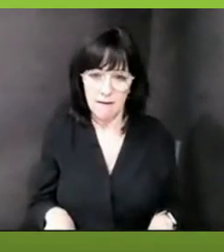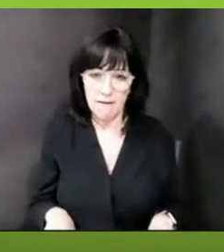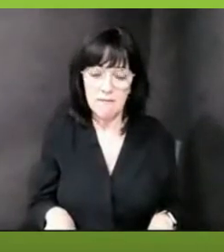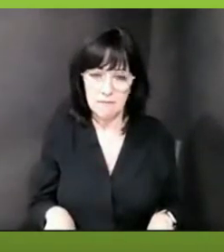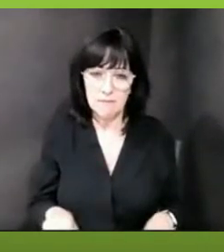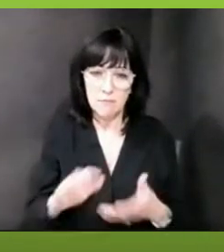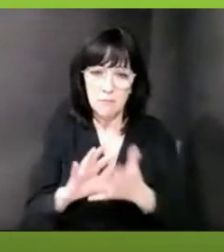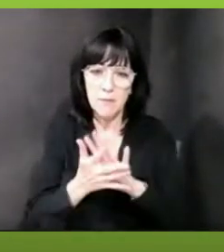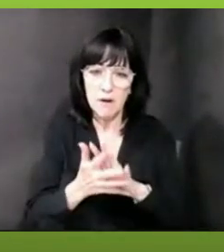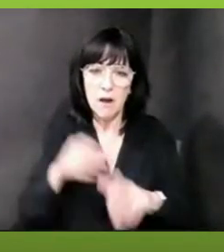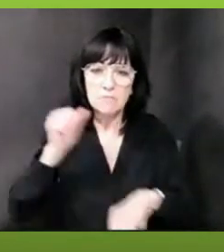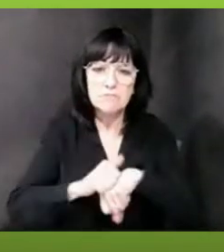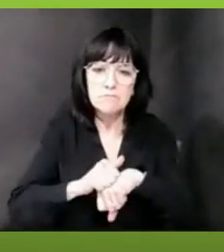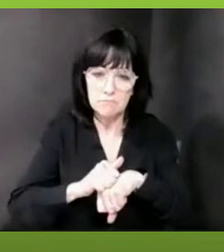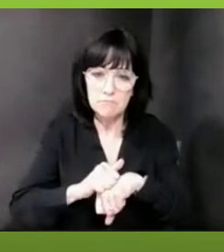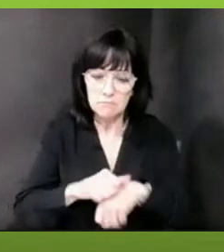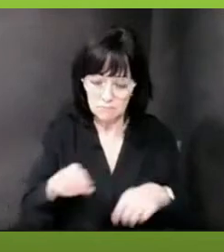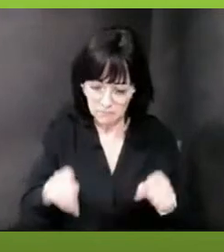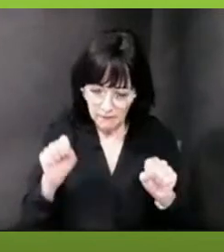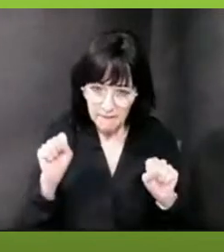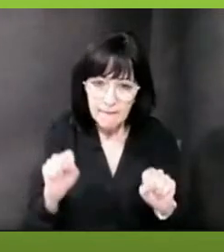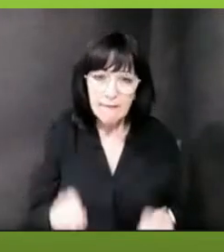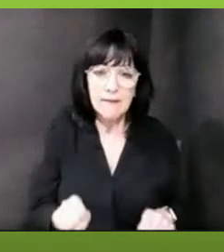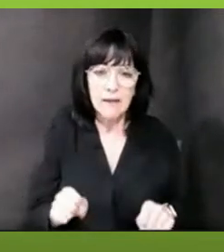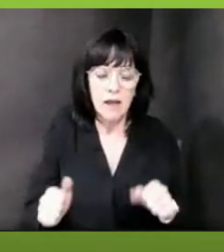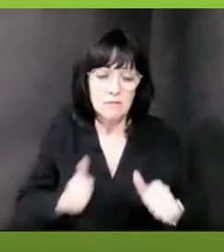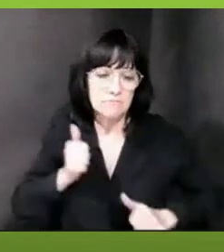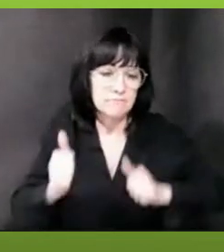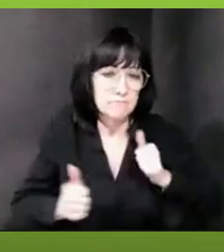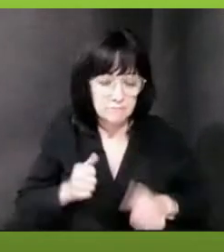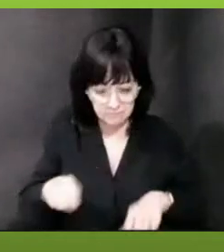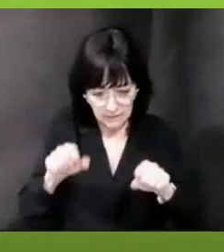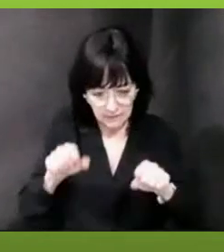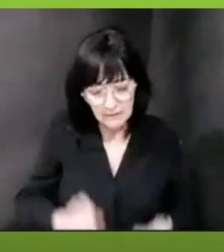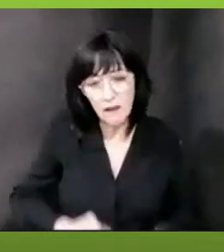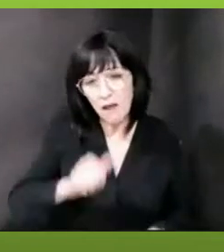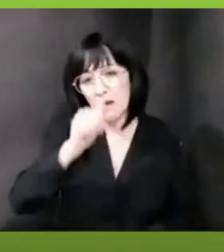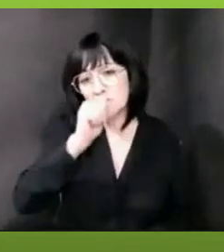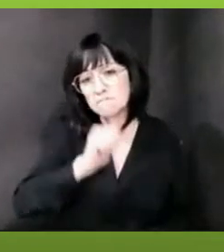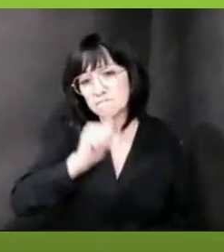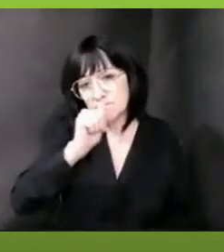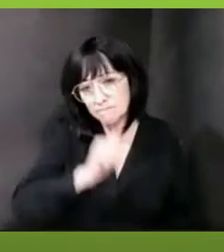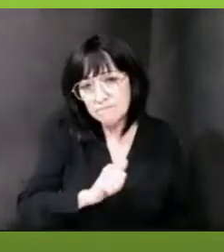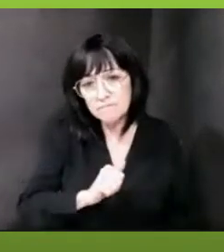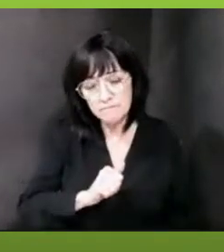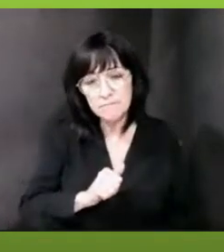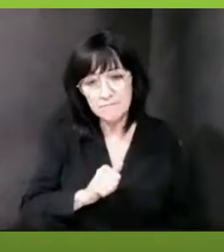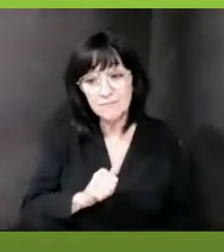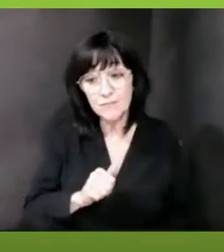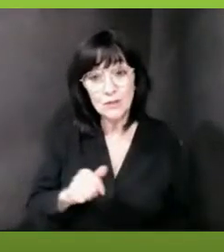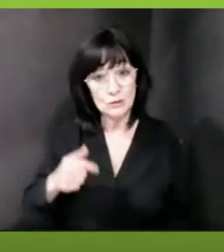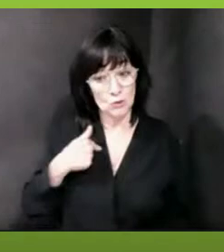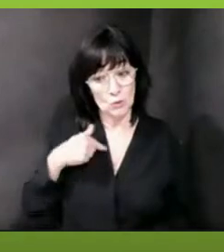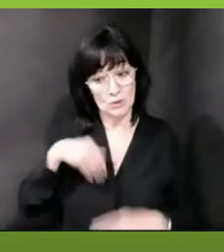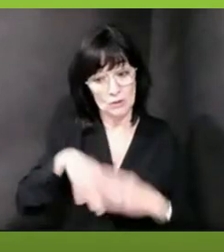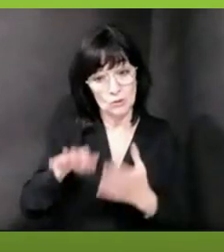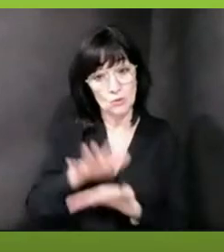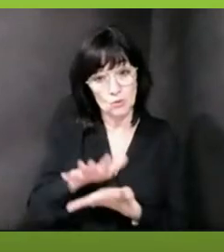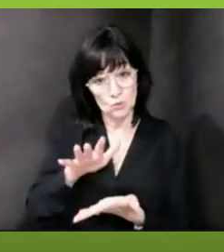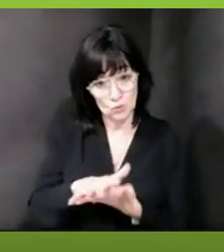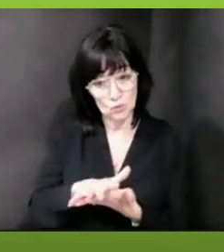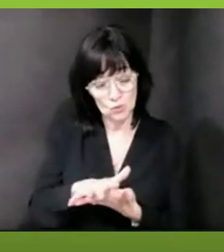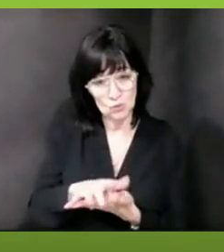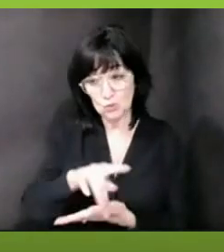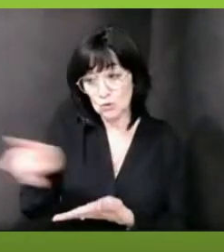right? So I am very lucky to be in a school setting where the kids see me all the time. So we went into hybrid in October.